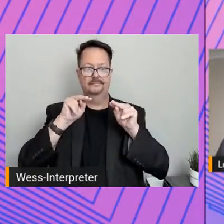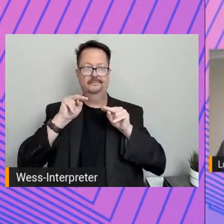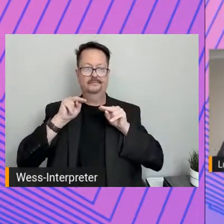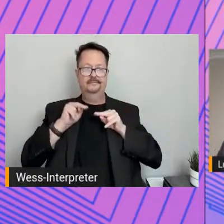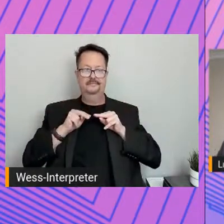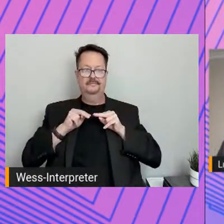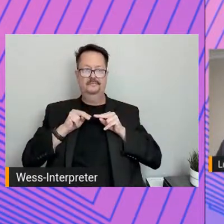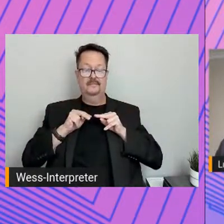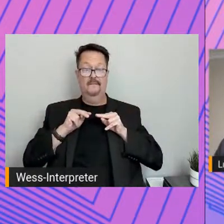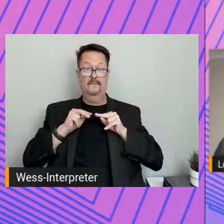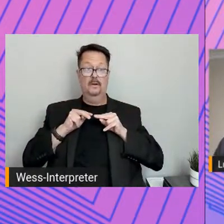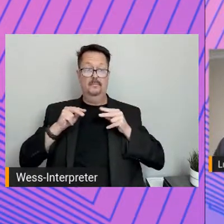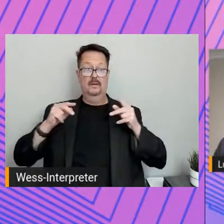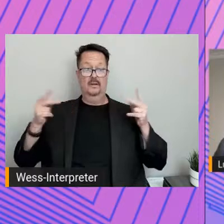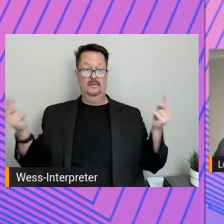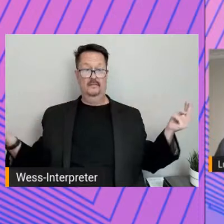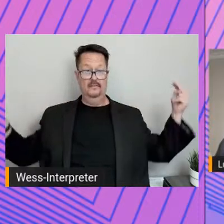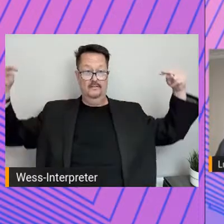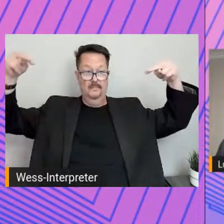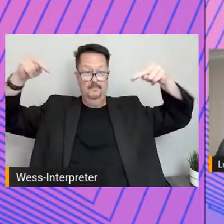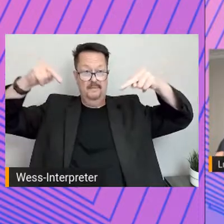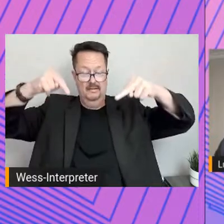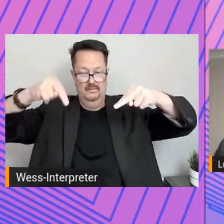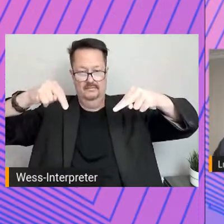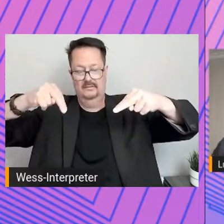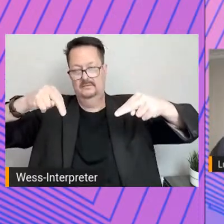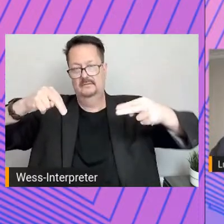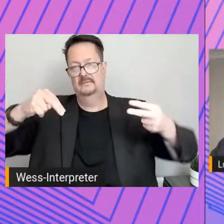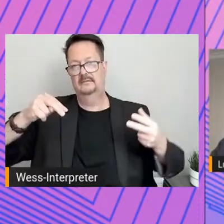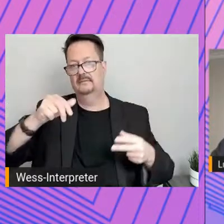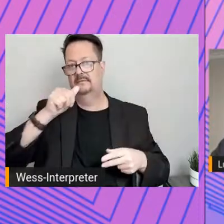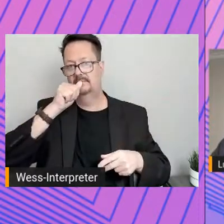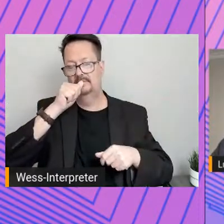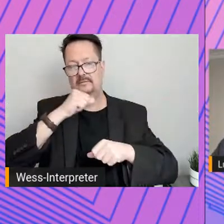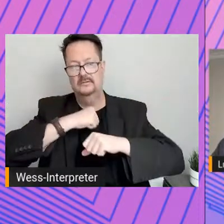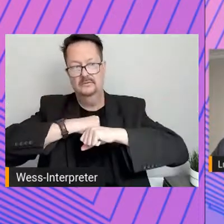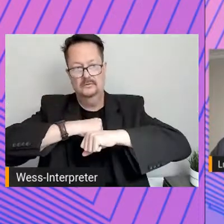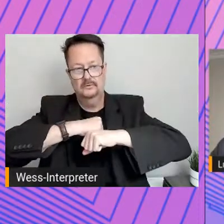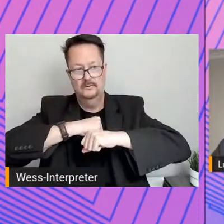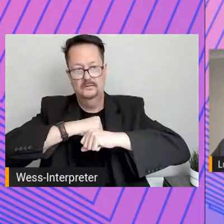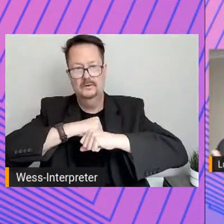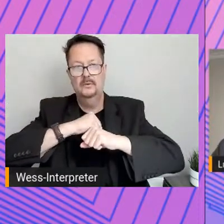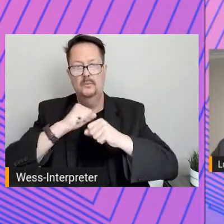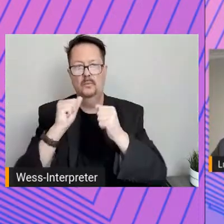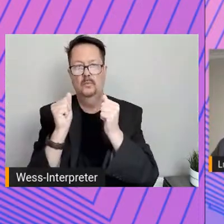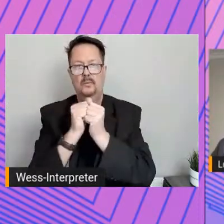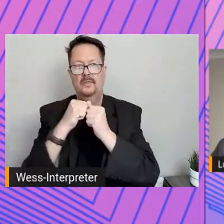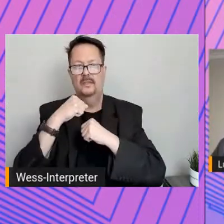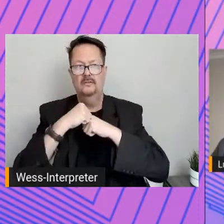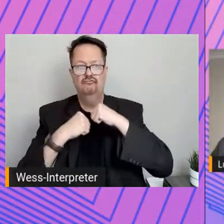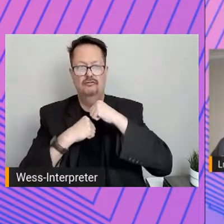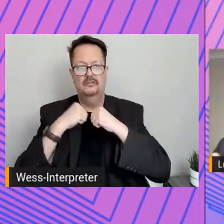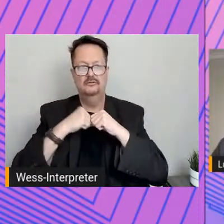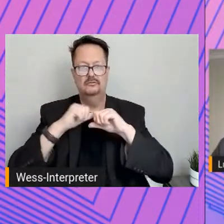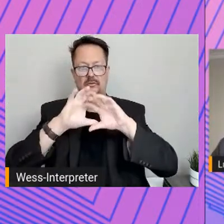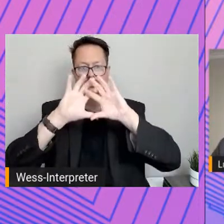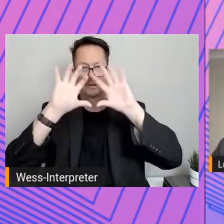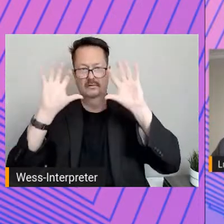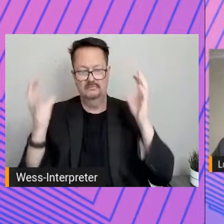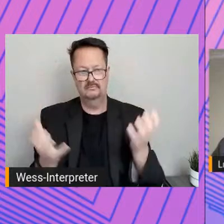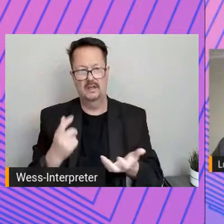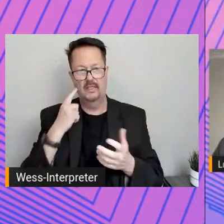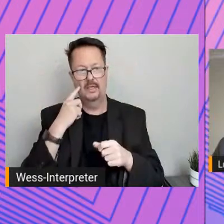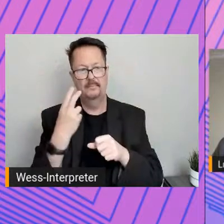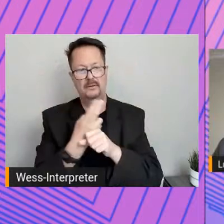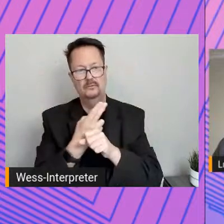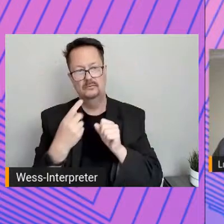so from a macro level, security actually will start with the infrastructure around it. And so I thought it would be useful to actually cover this, to just show an